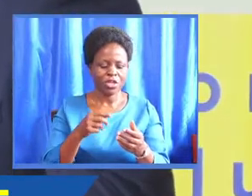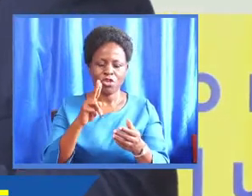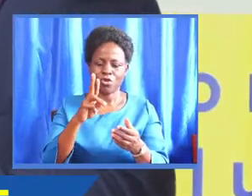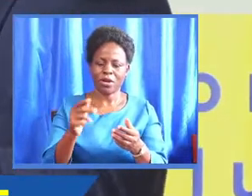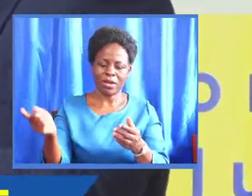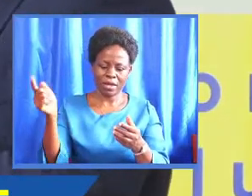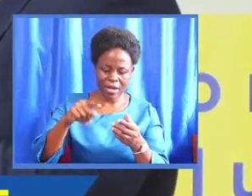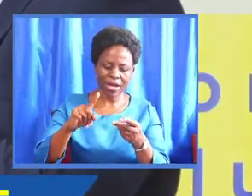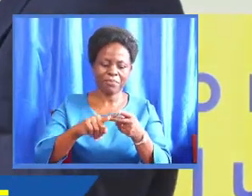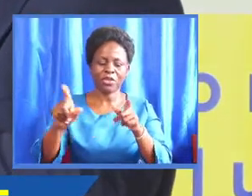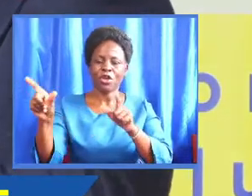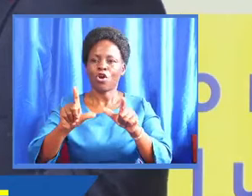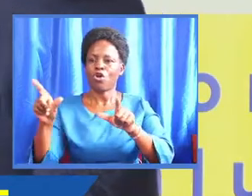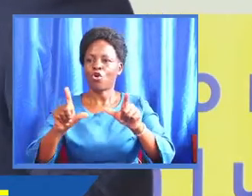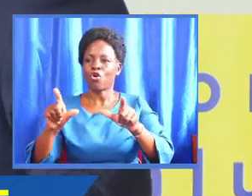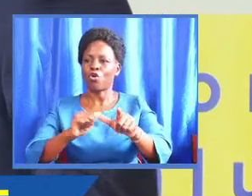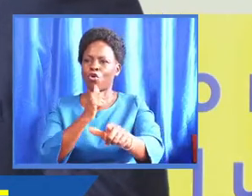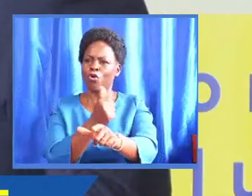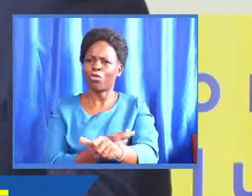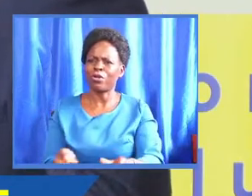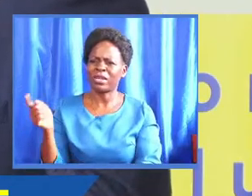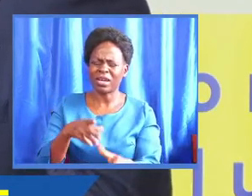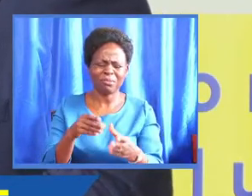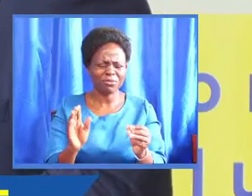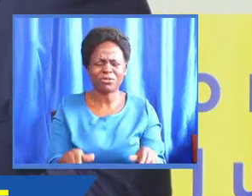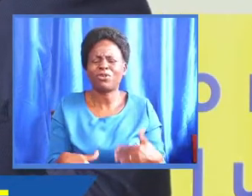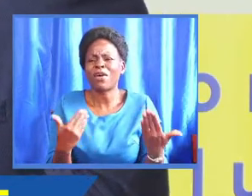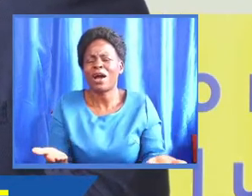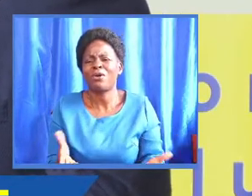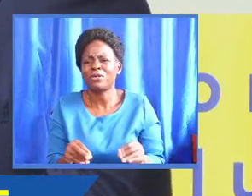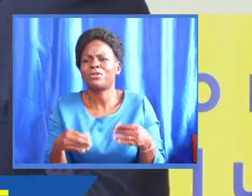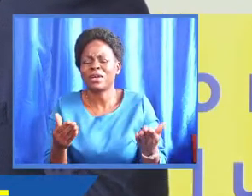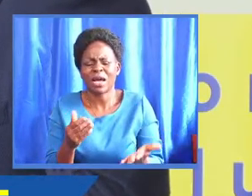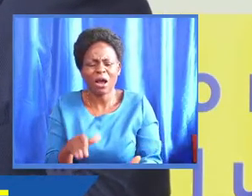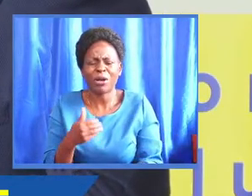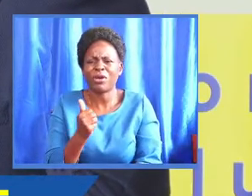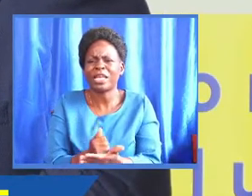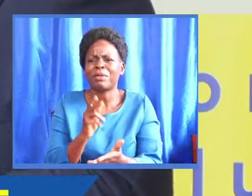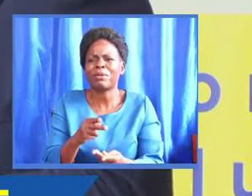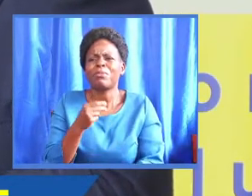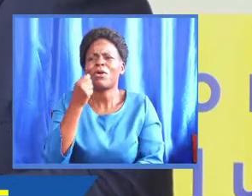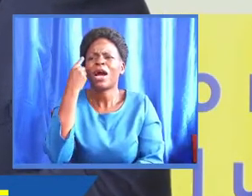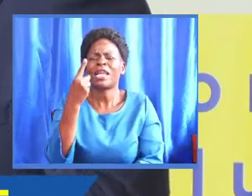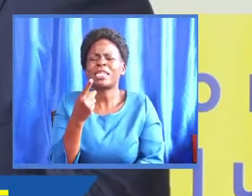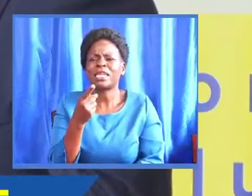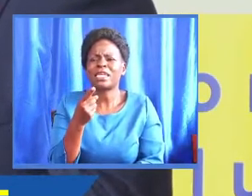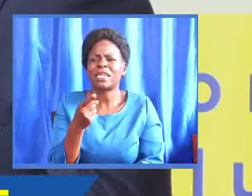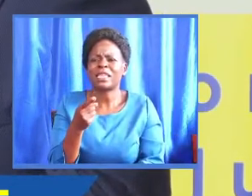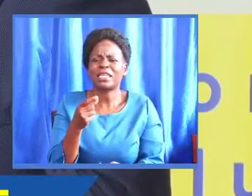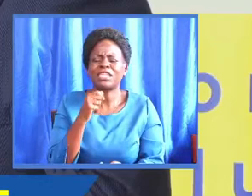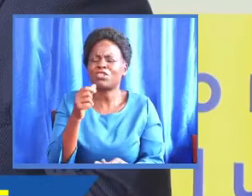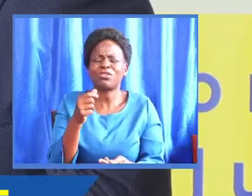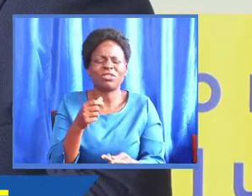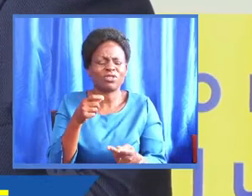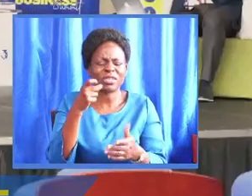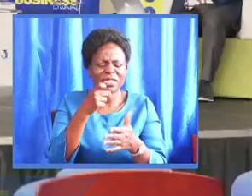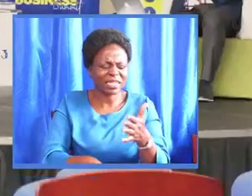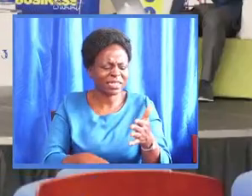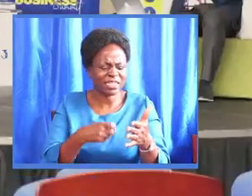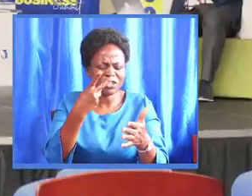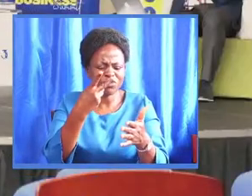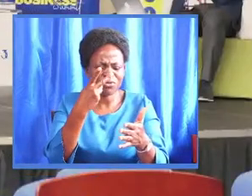comes. How are you dealing with that? How are you helping people understand that actually the two taxes are different?